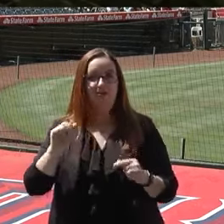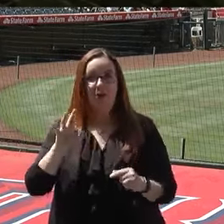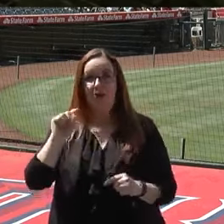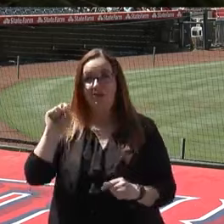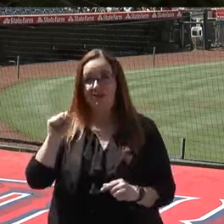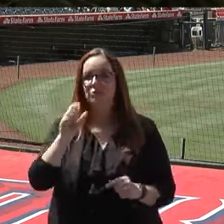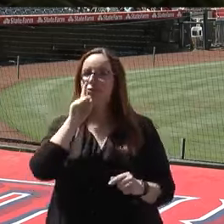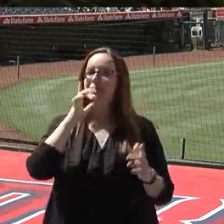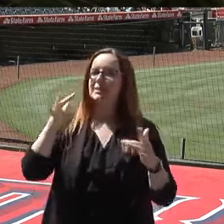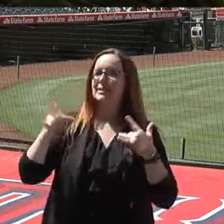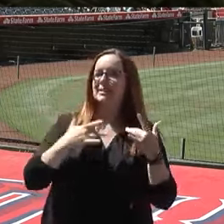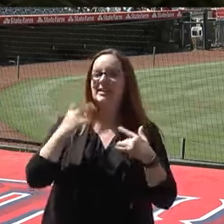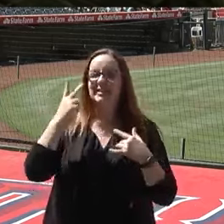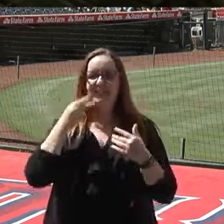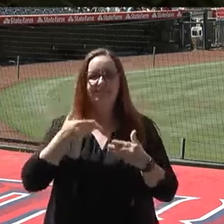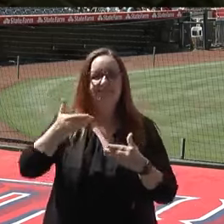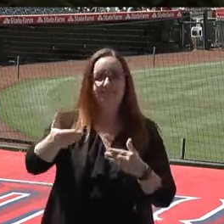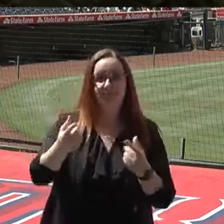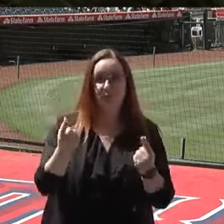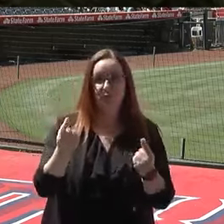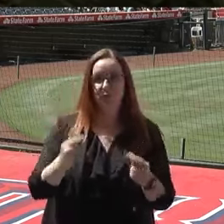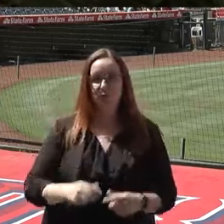excited to see what you will do next.